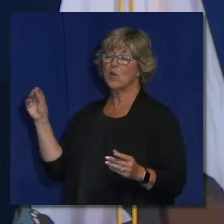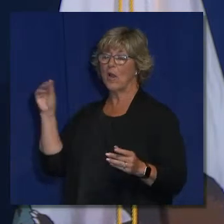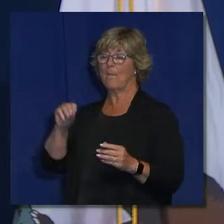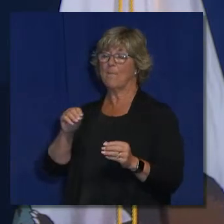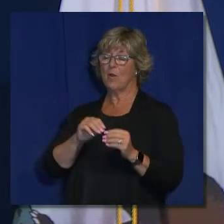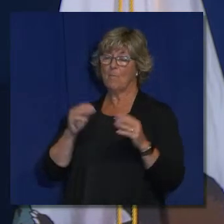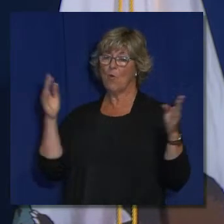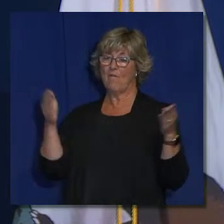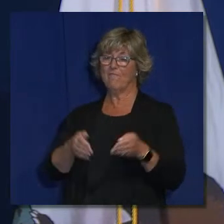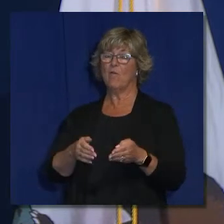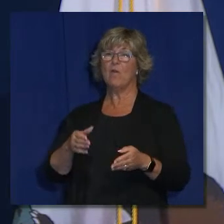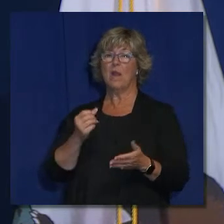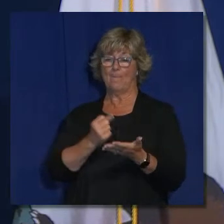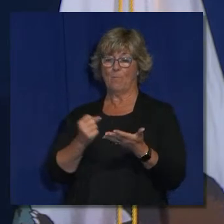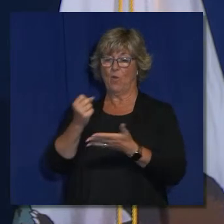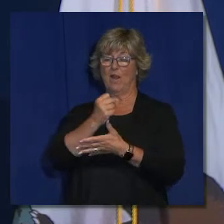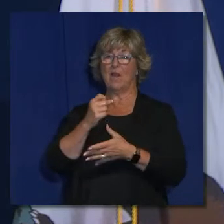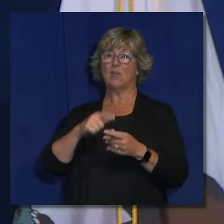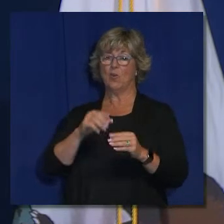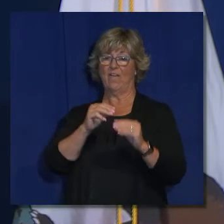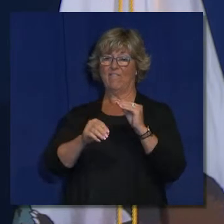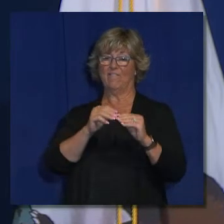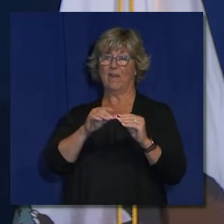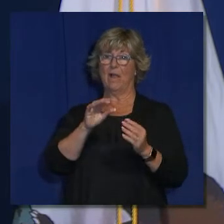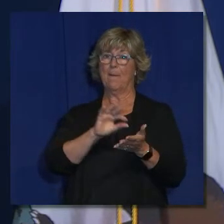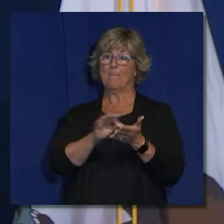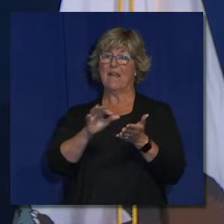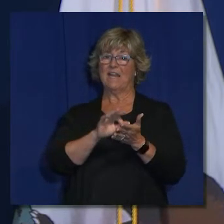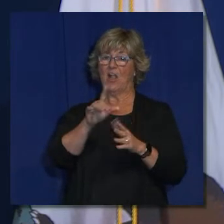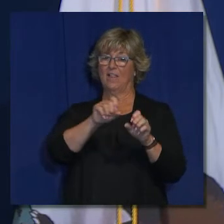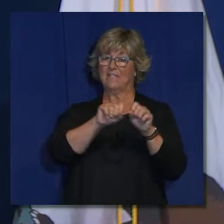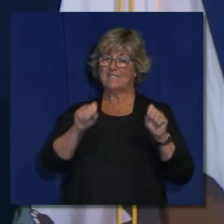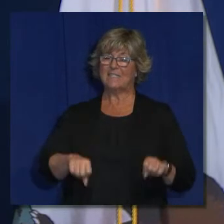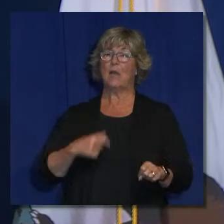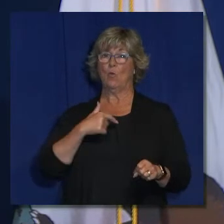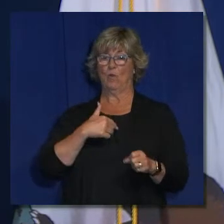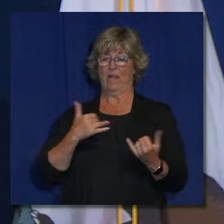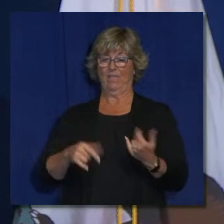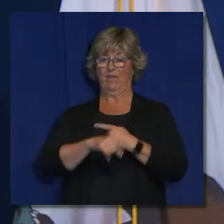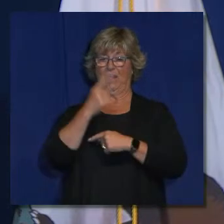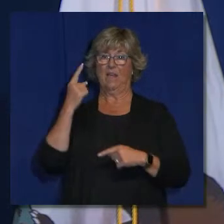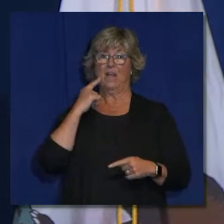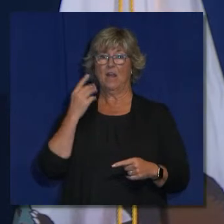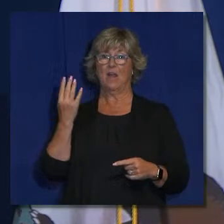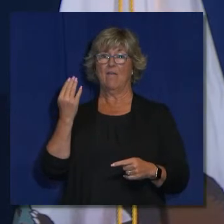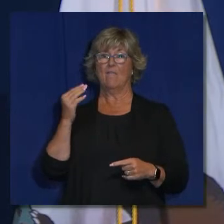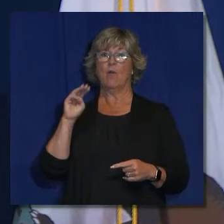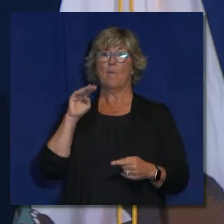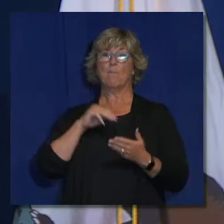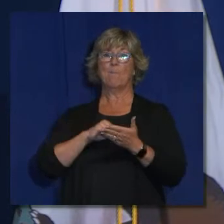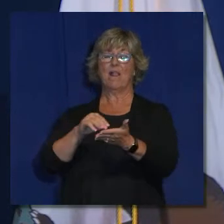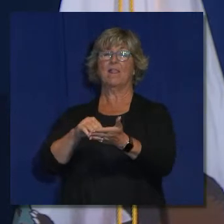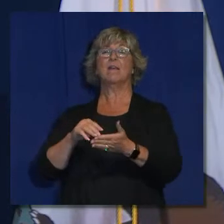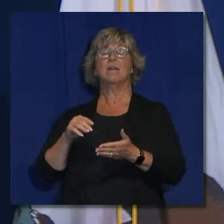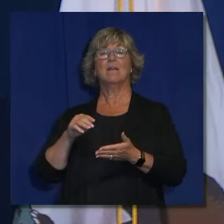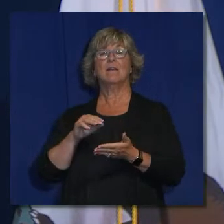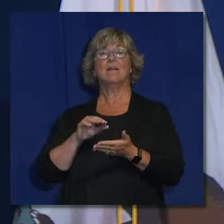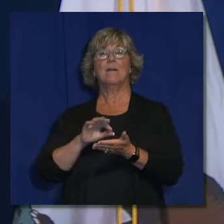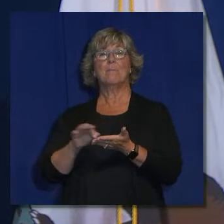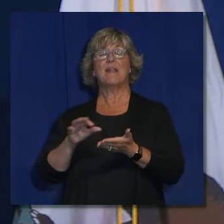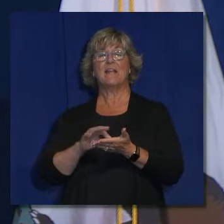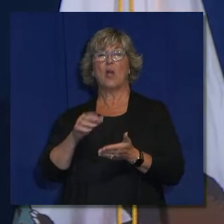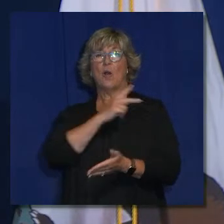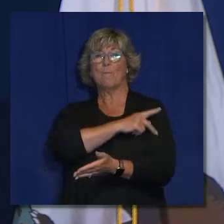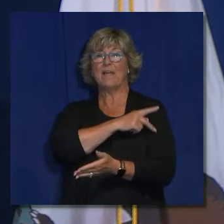more focus and priority into fixing the Medi-Cal system that we have today for the 14 million existing Medi-Cal patients?